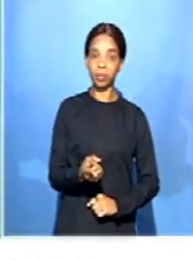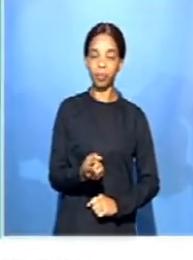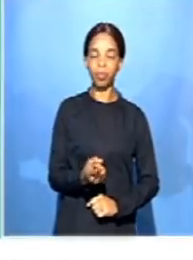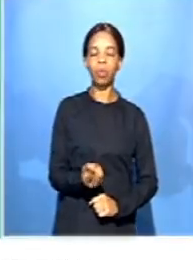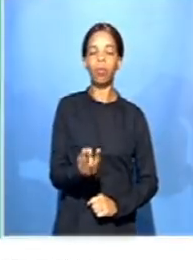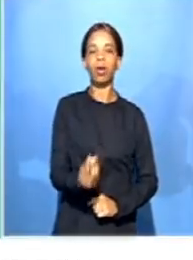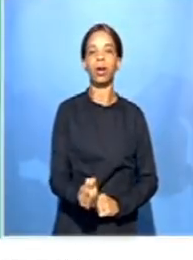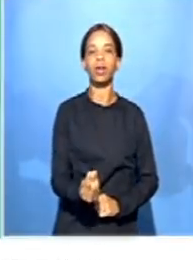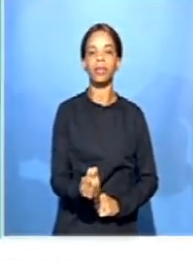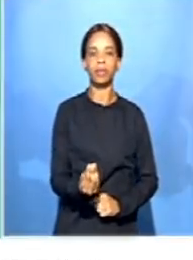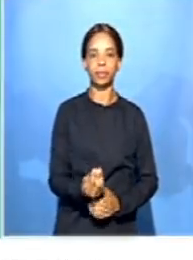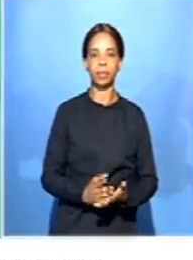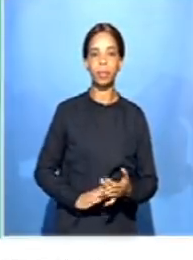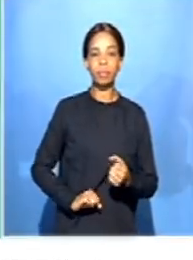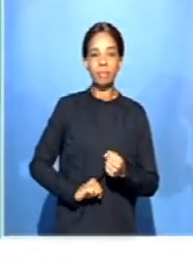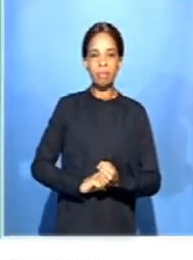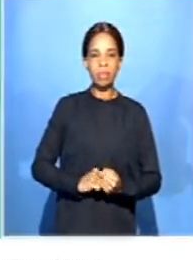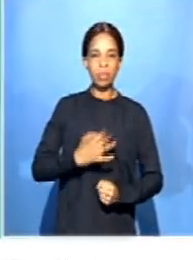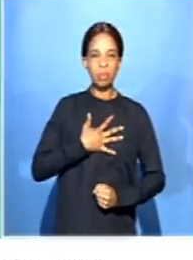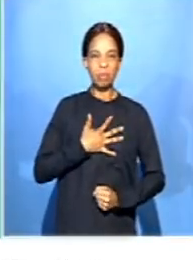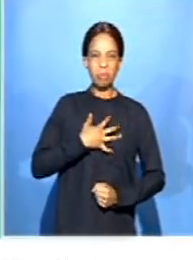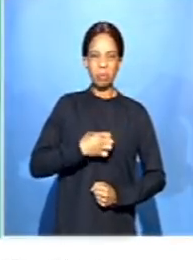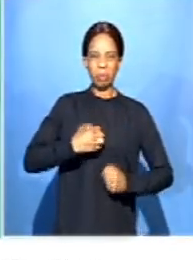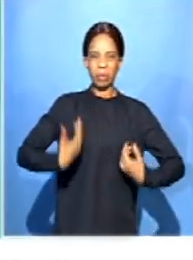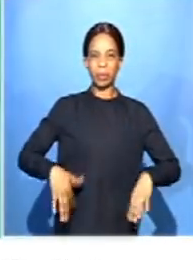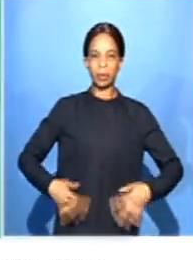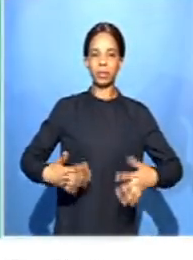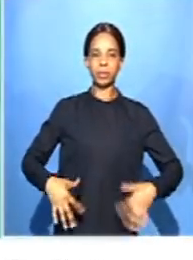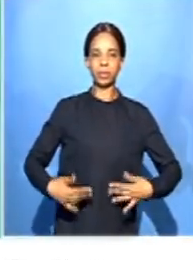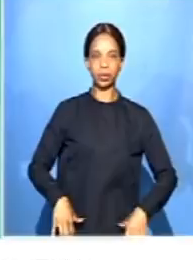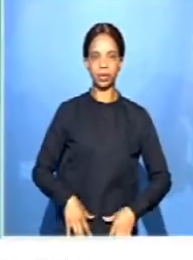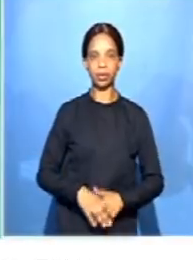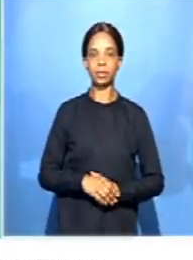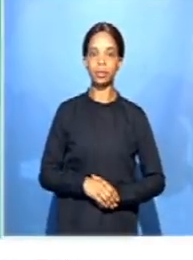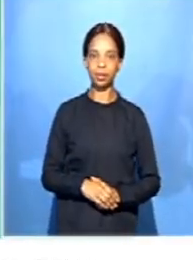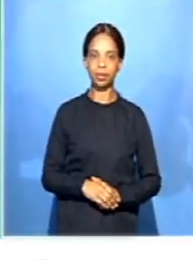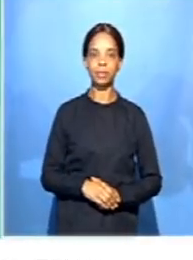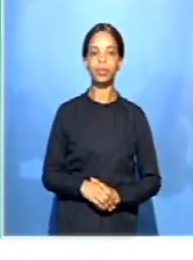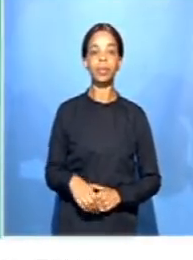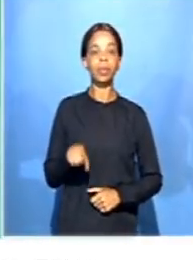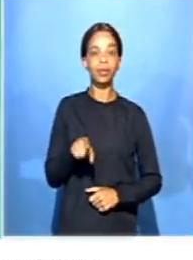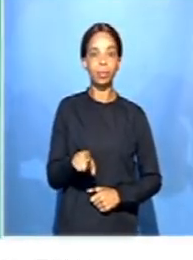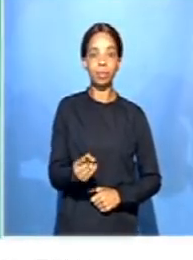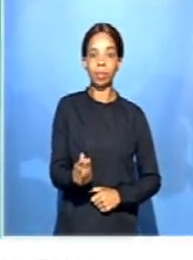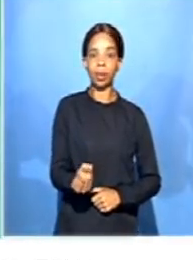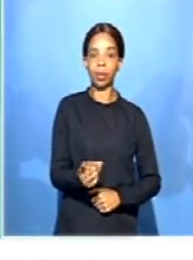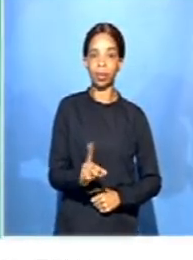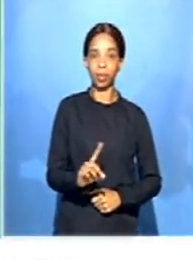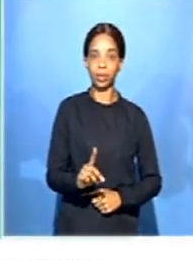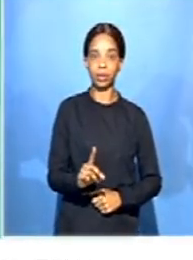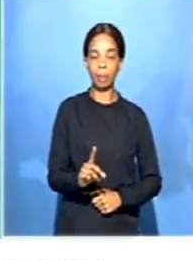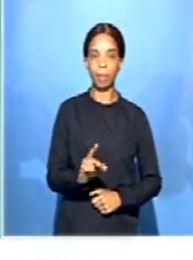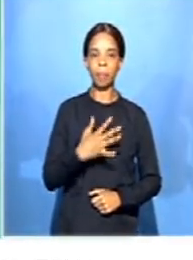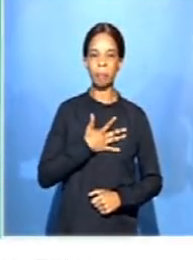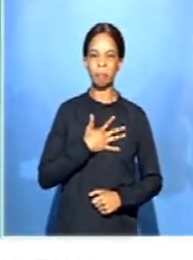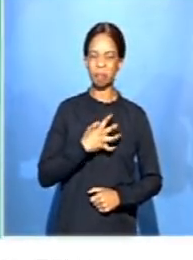botsetsi mosadi o ne le gore ke motho o ile gore o na le maikemisetso